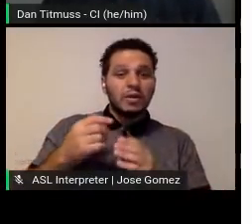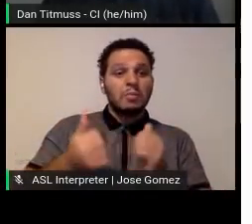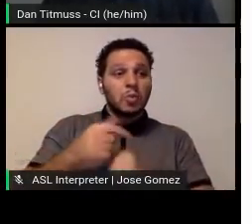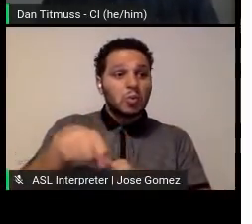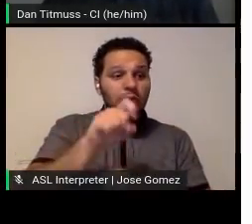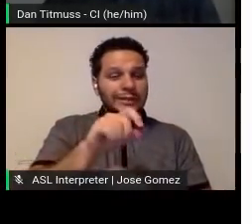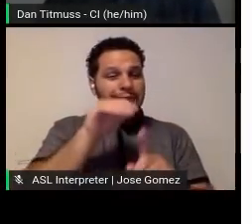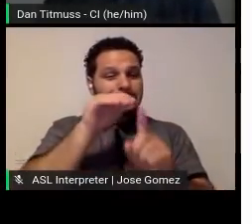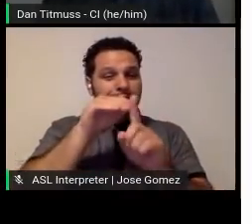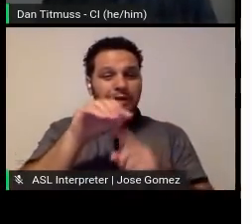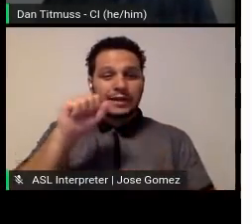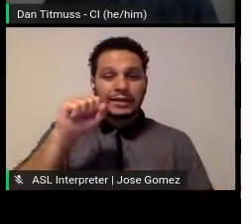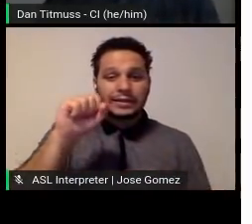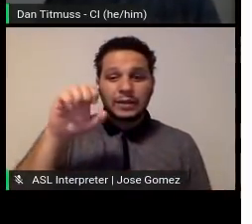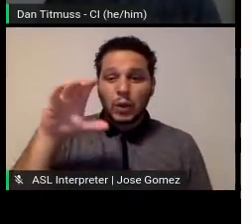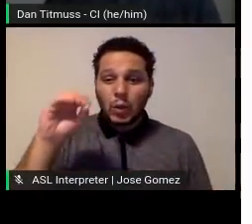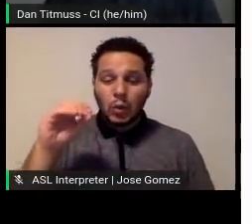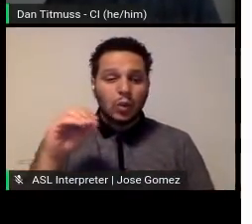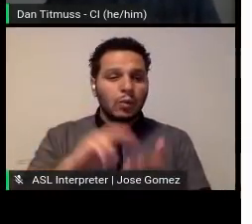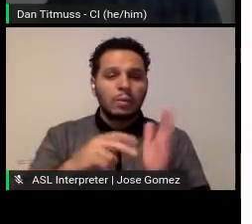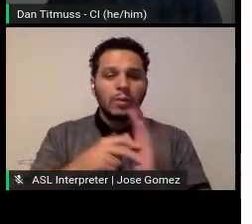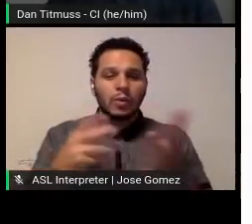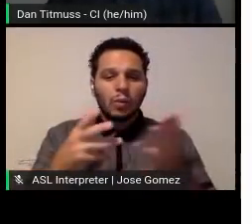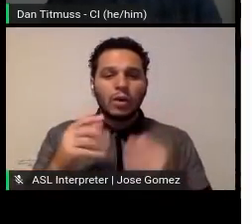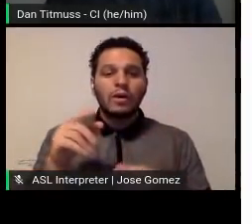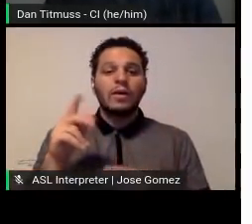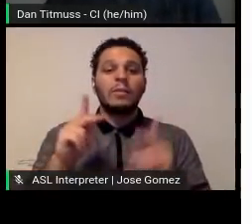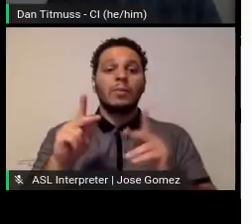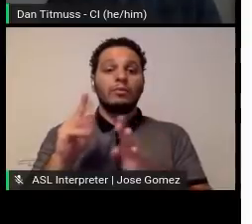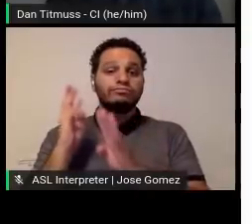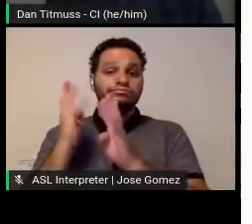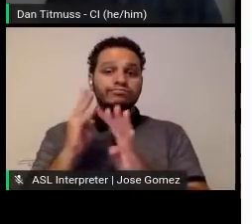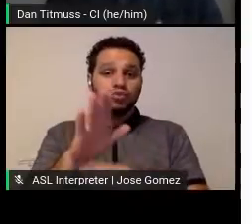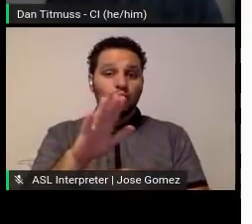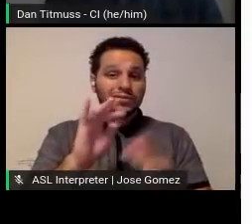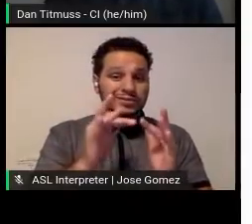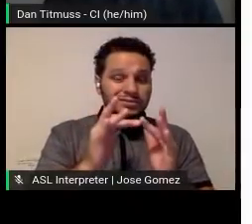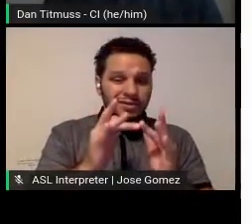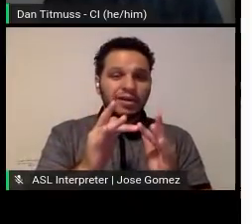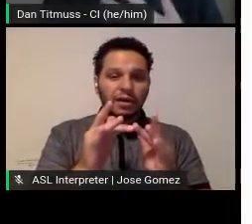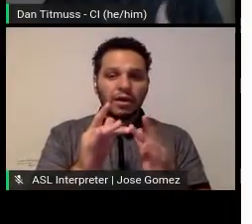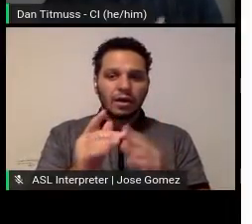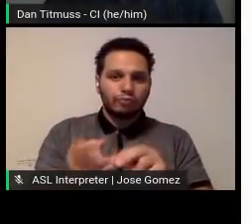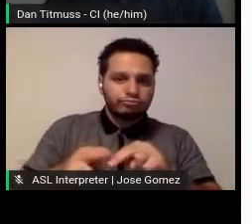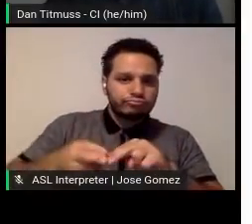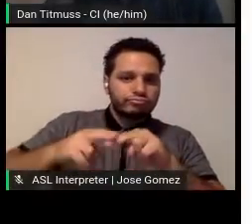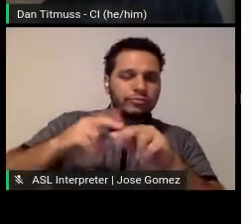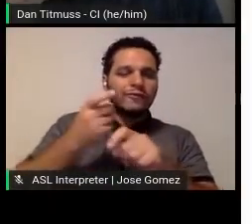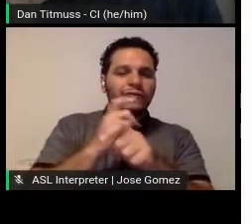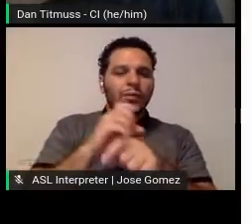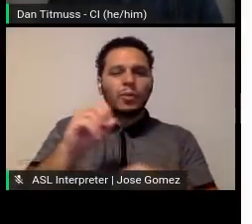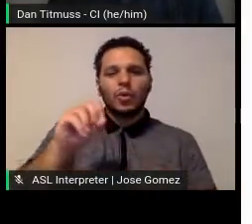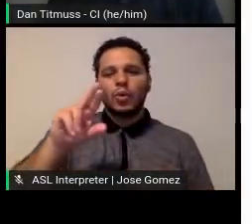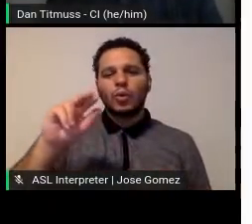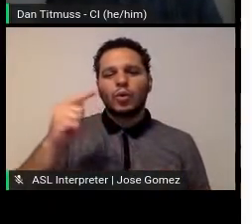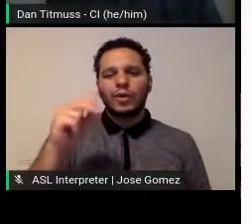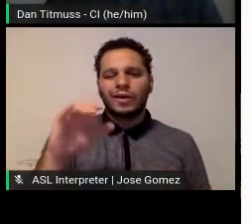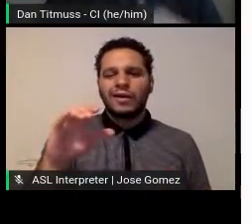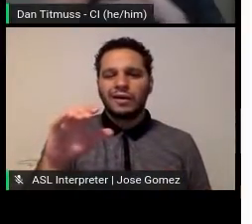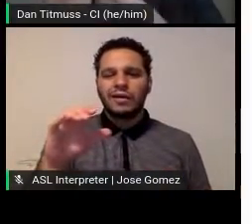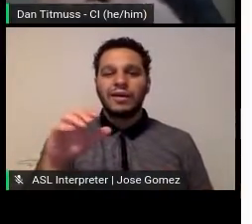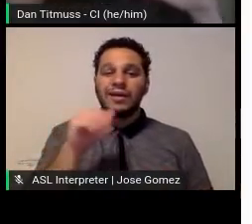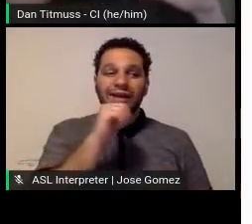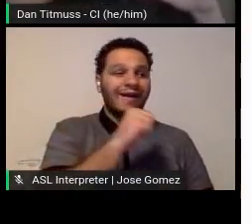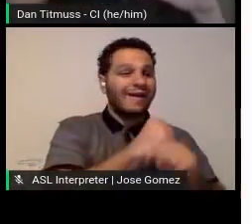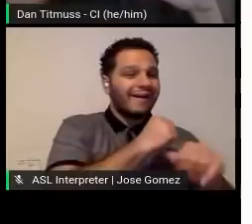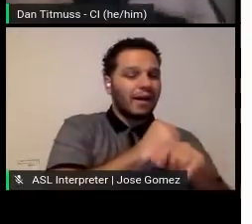reminder, SEO is all about increasing the amount of traffic to your site from the organic section of search engines rather than the ads. So this is the